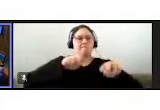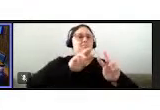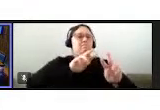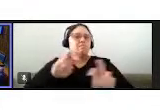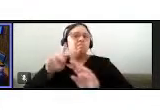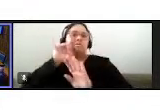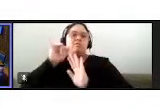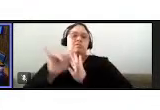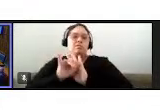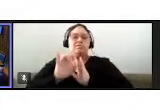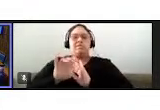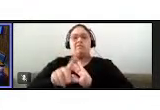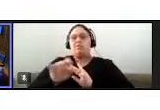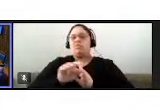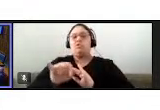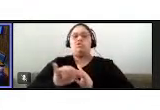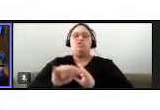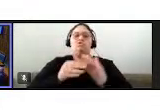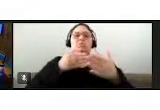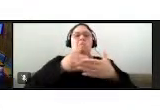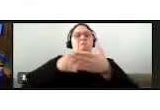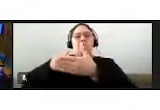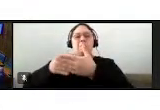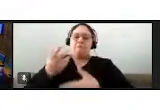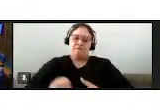to identify what are the major shortcomings.